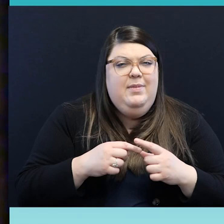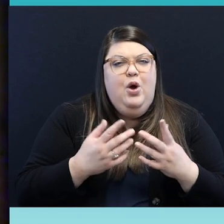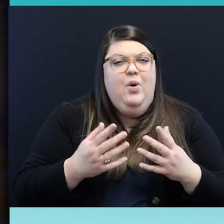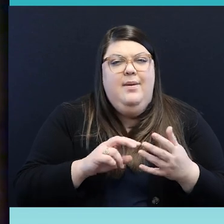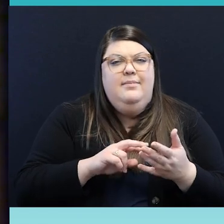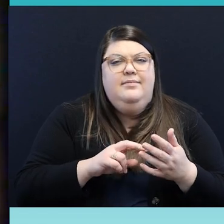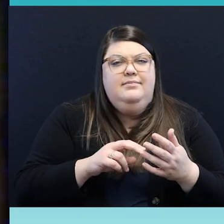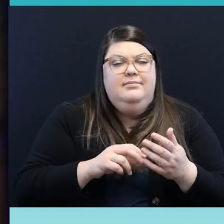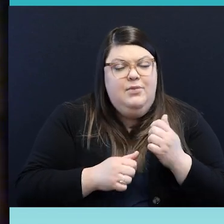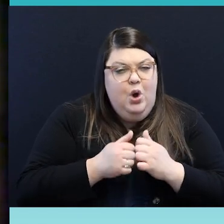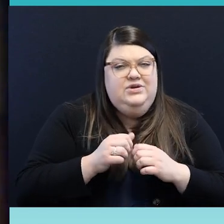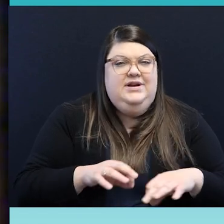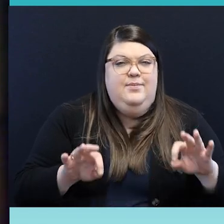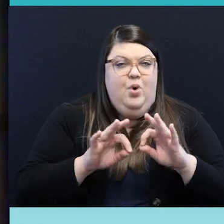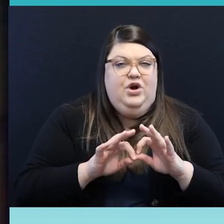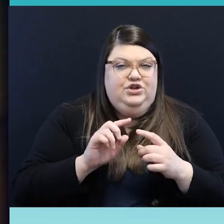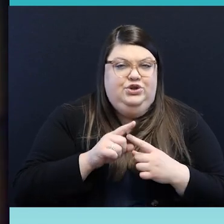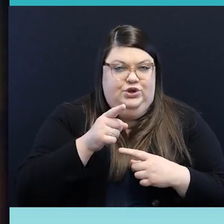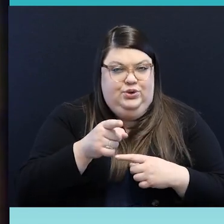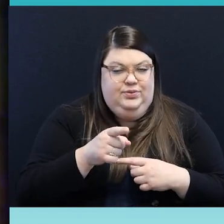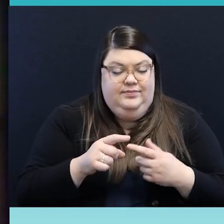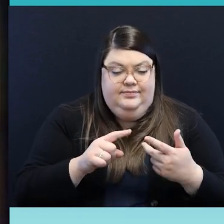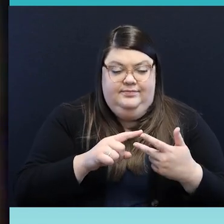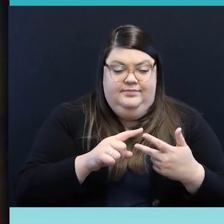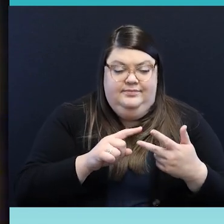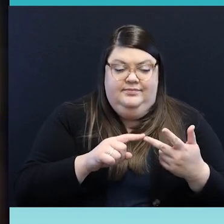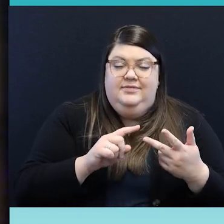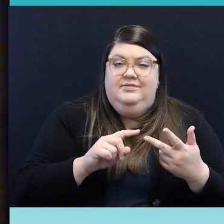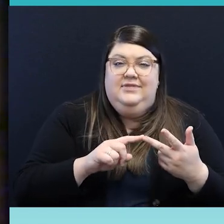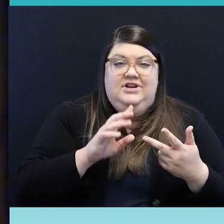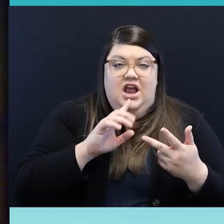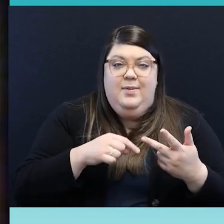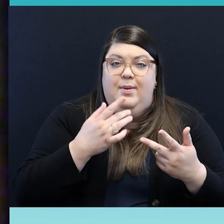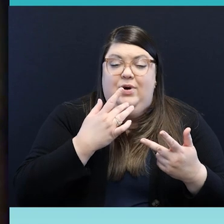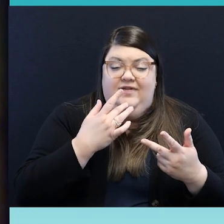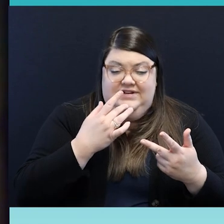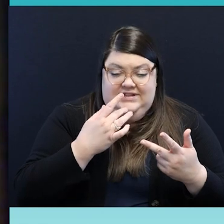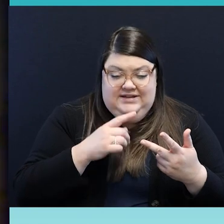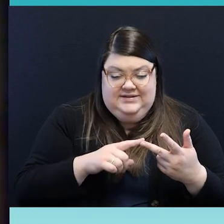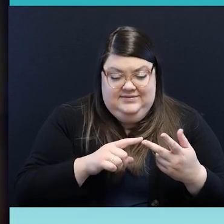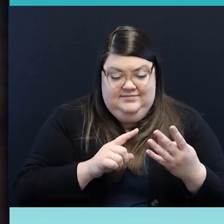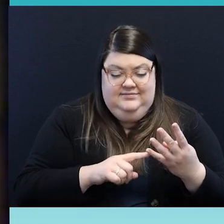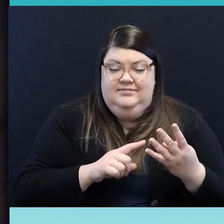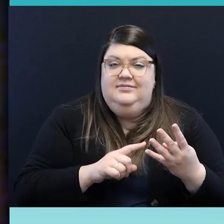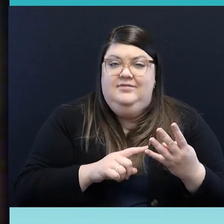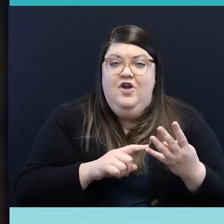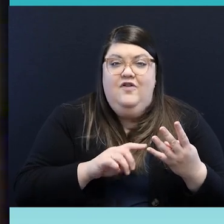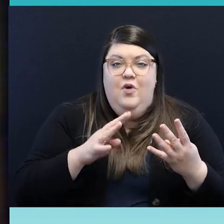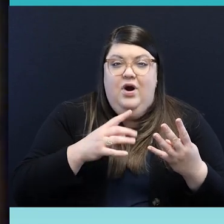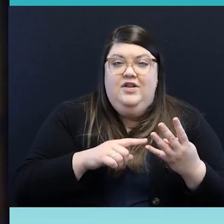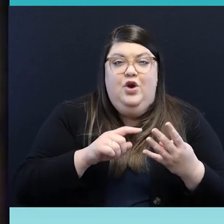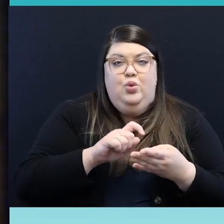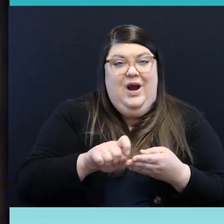Number three, talk about your preferences. Number four, write down your wishes. Don't forget to write them